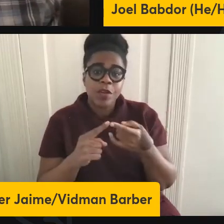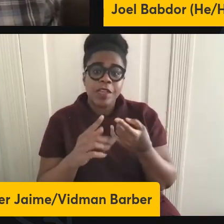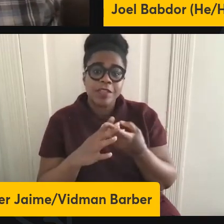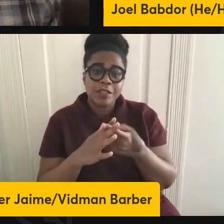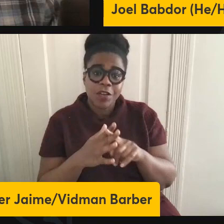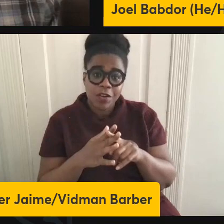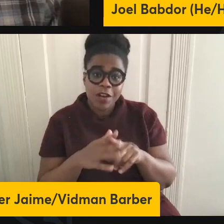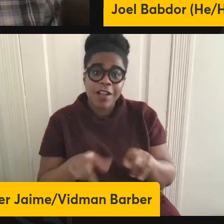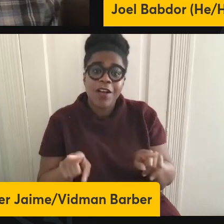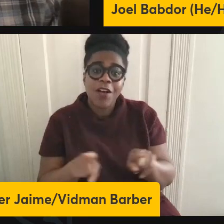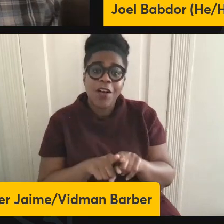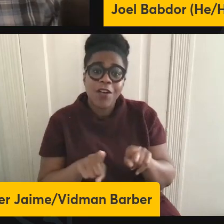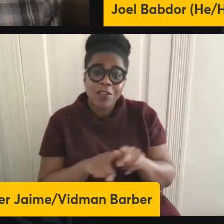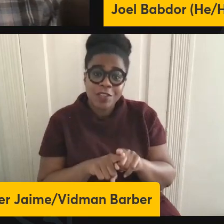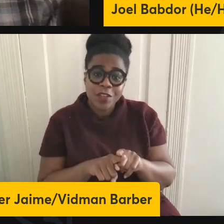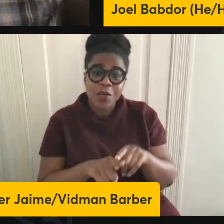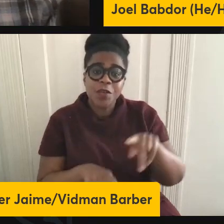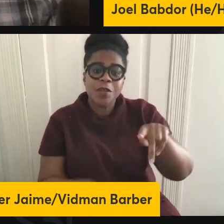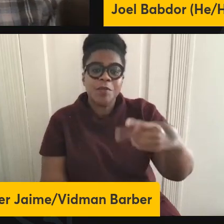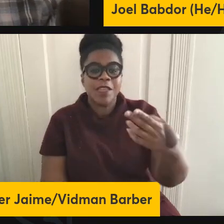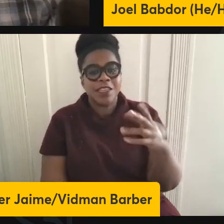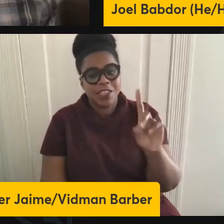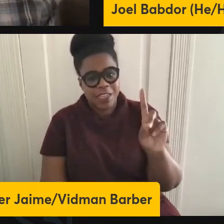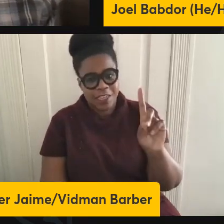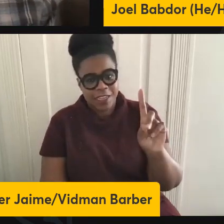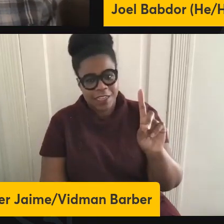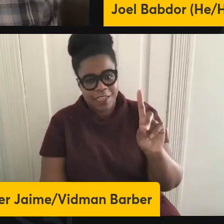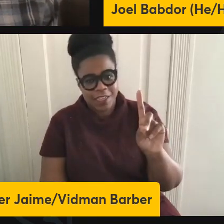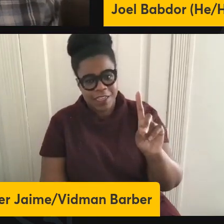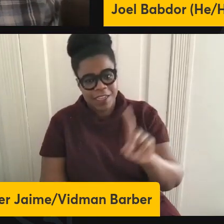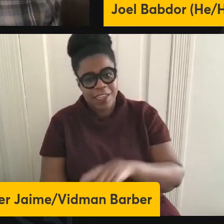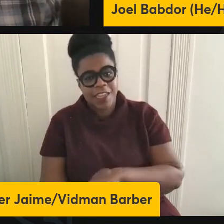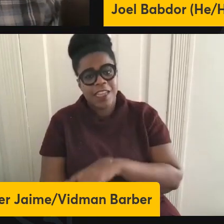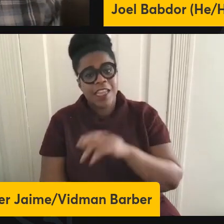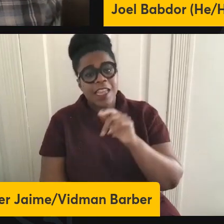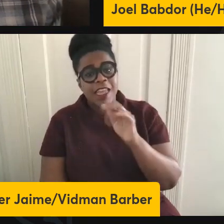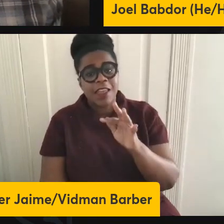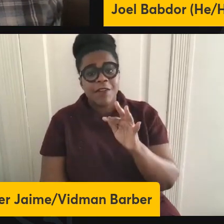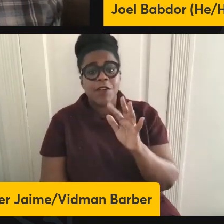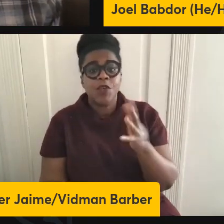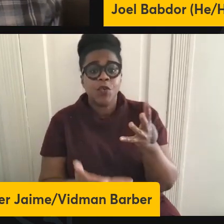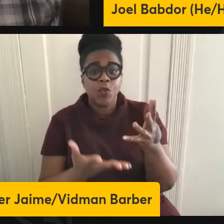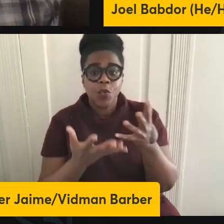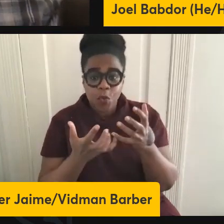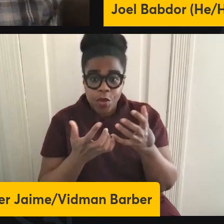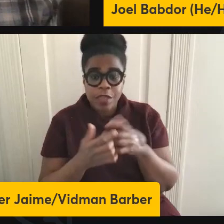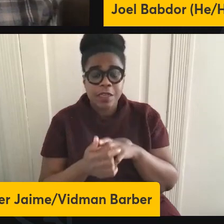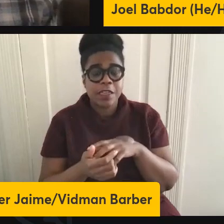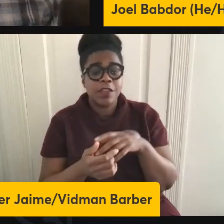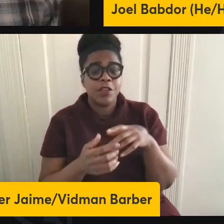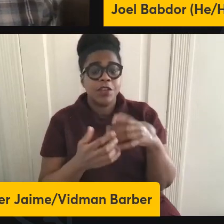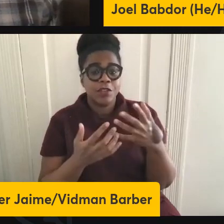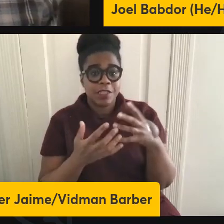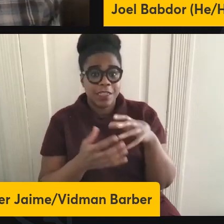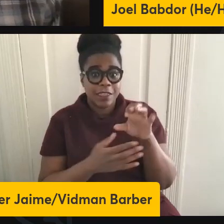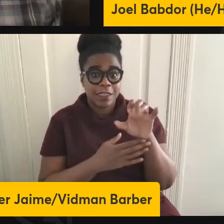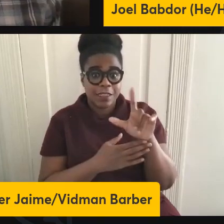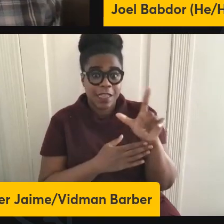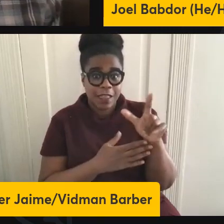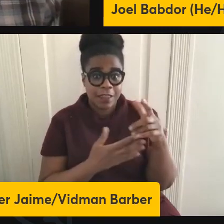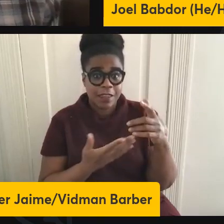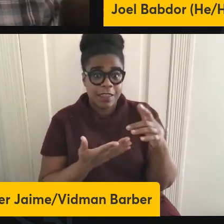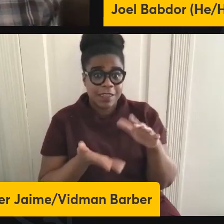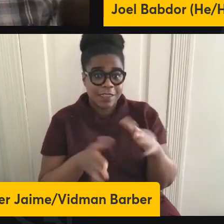and also a postdoc. So, if you're interested in mechanisms of cell death, please reach out to